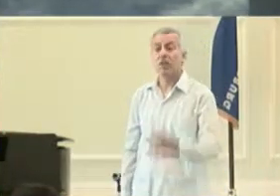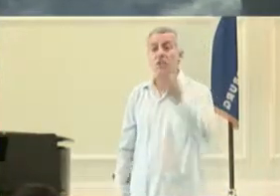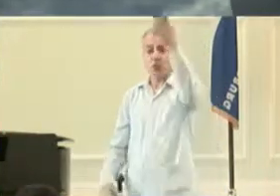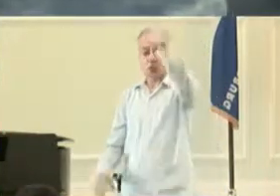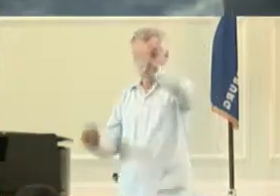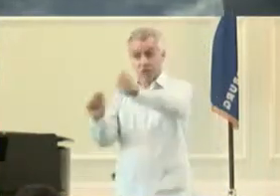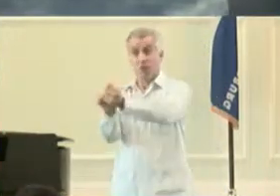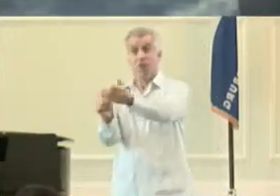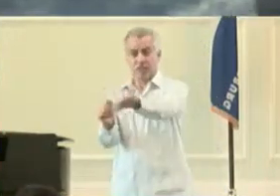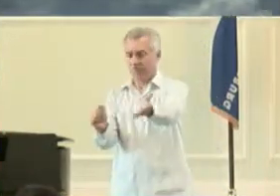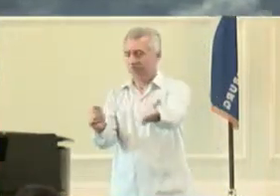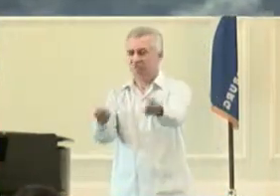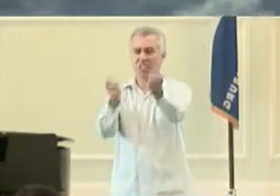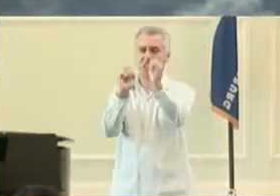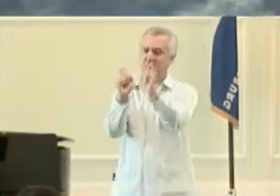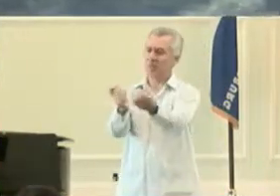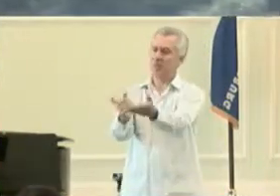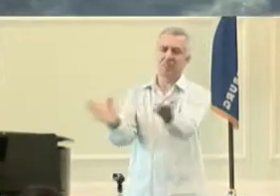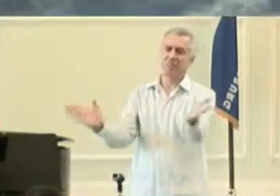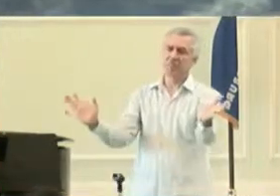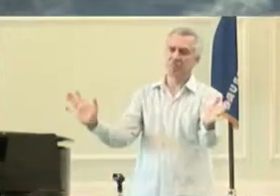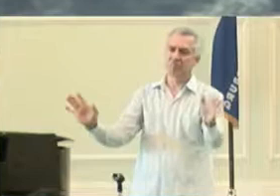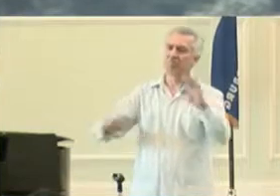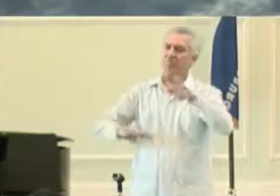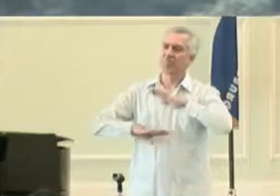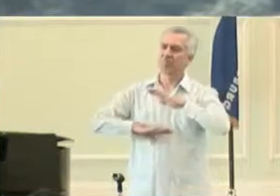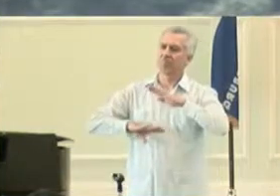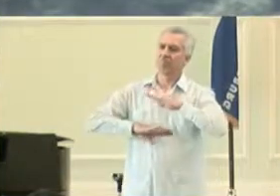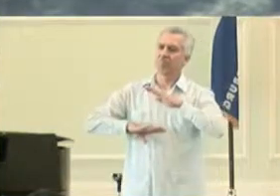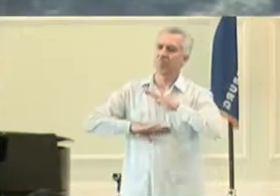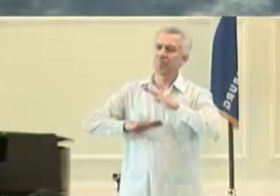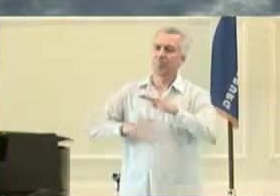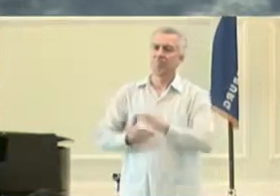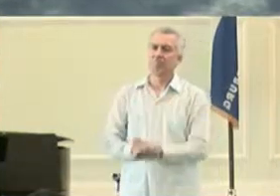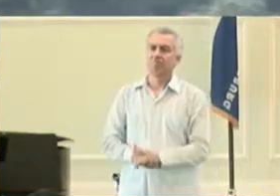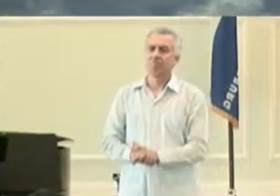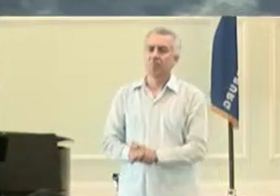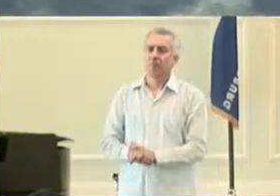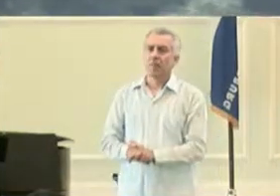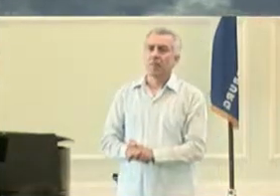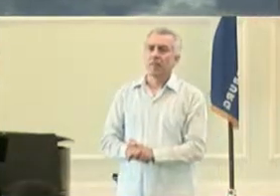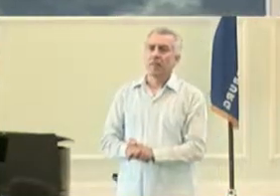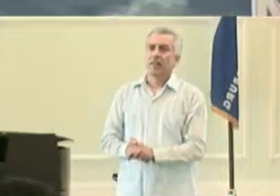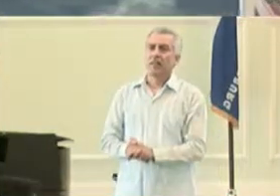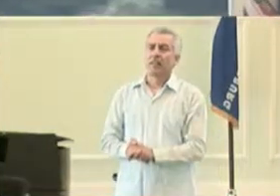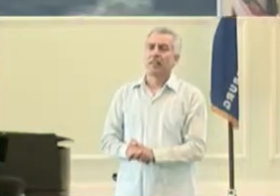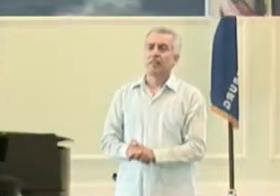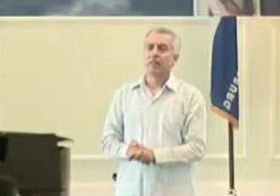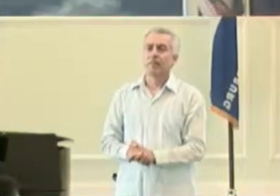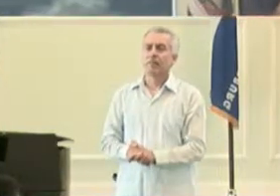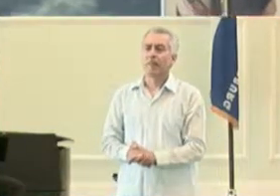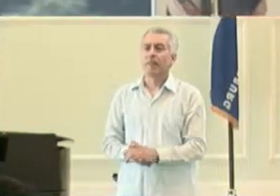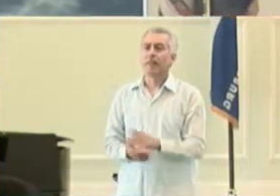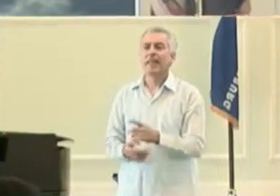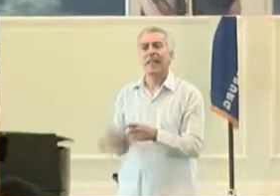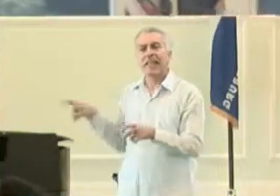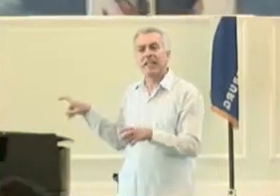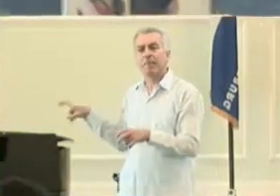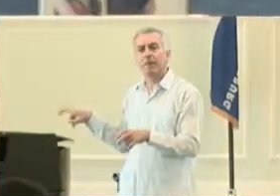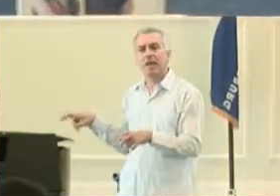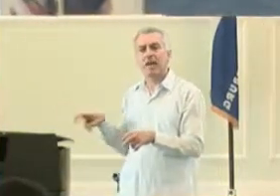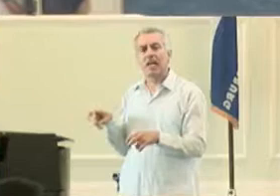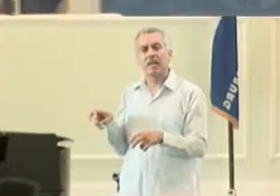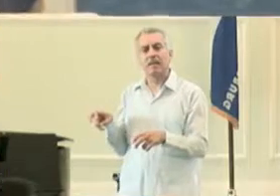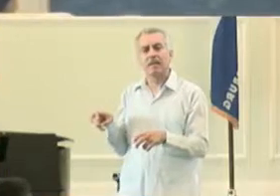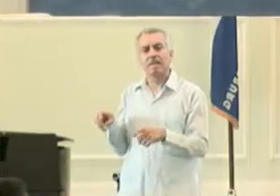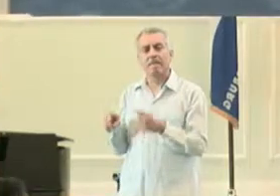Bible says that they came to the wilderness of Sinai. In verse 2, for they had departed from Rephidim, had come to the wilderness